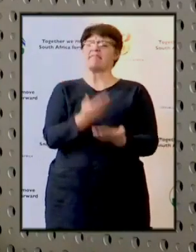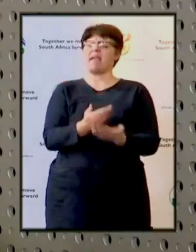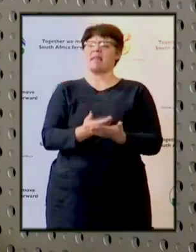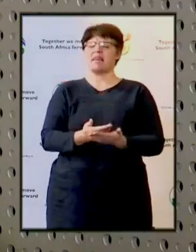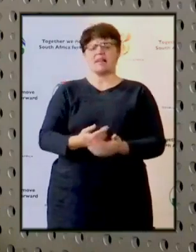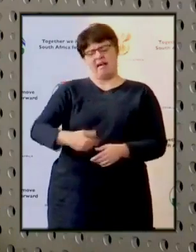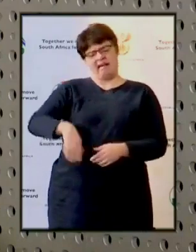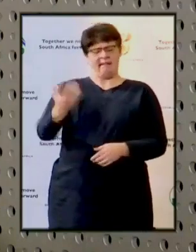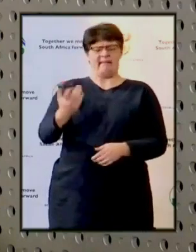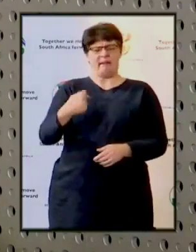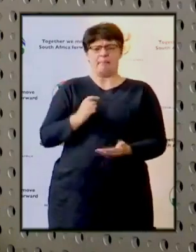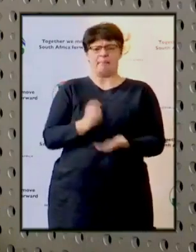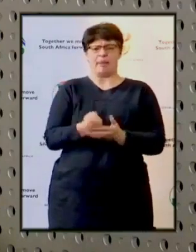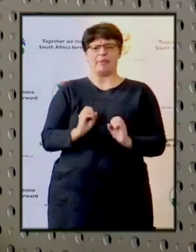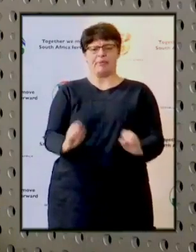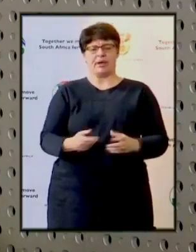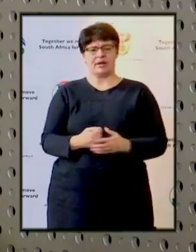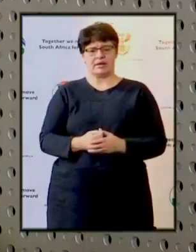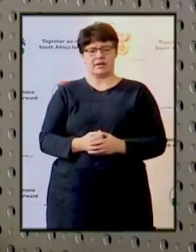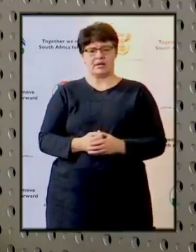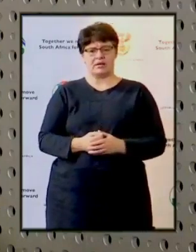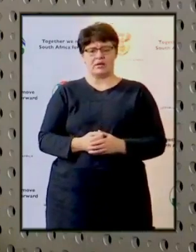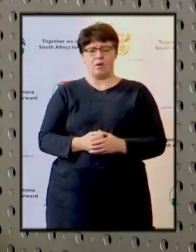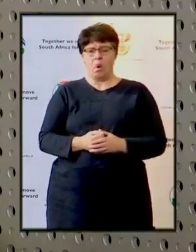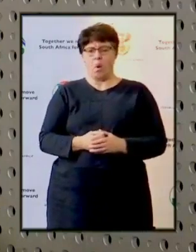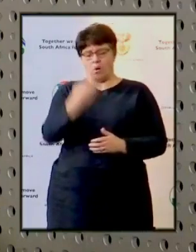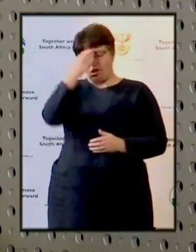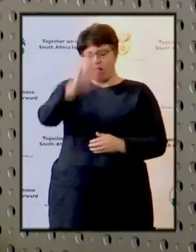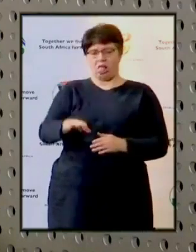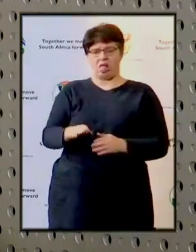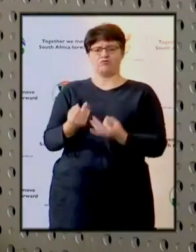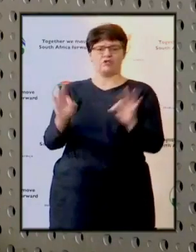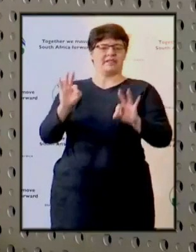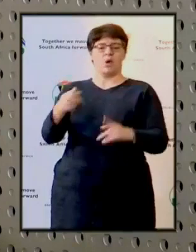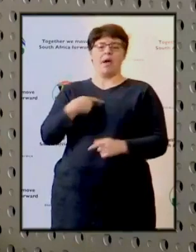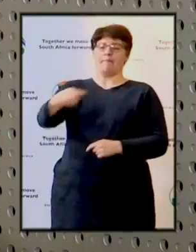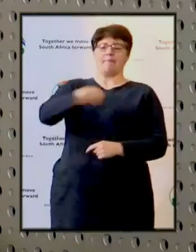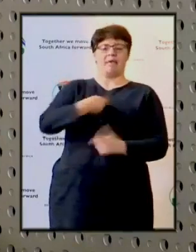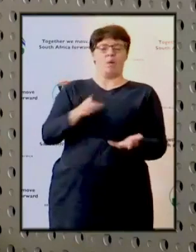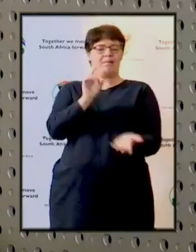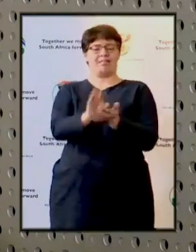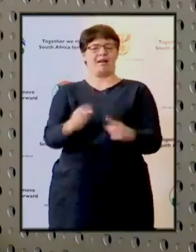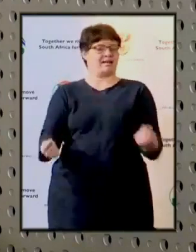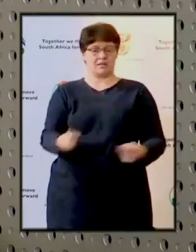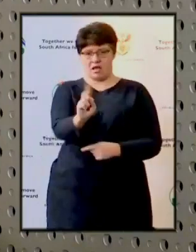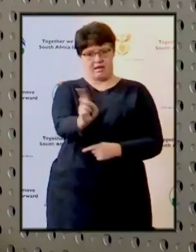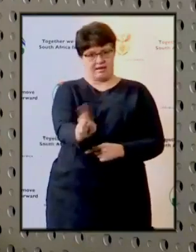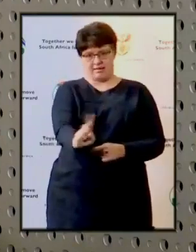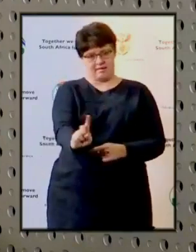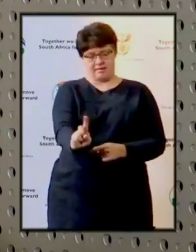go and occupy a building illegally because they are not going to be evicted,